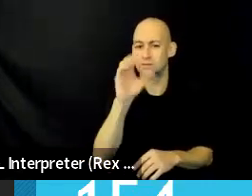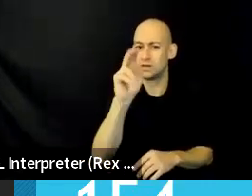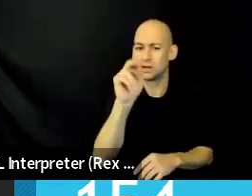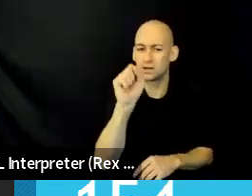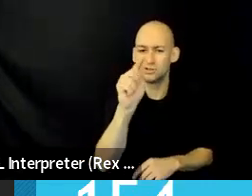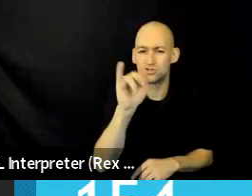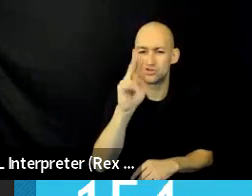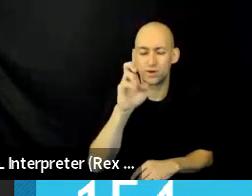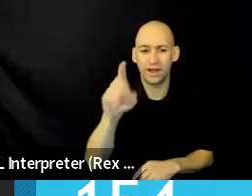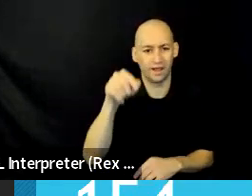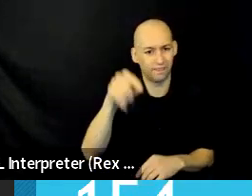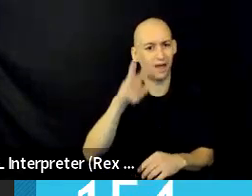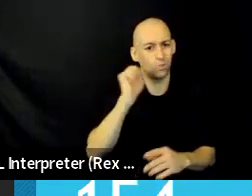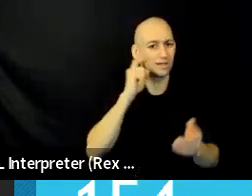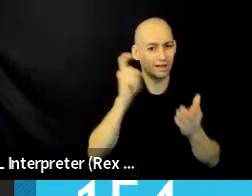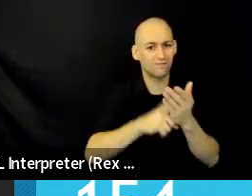priority project.